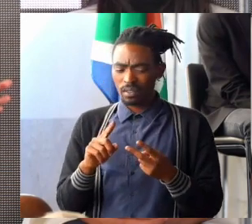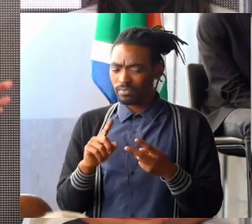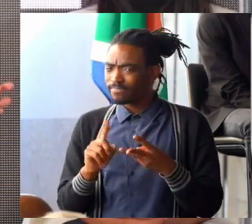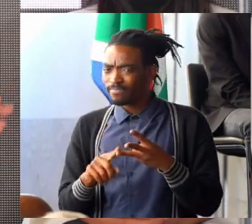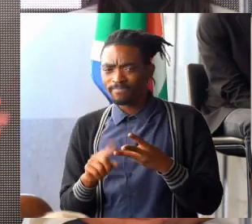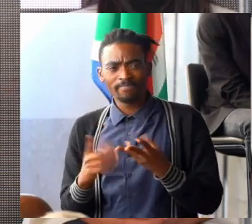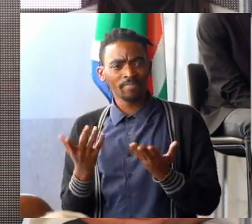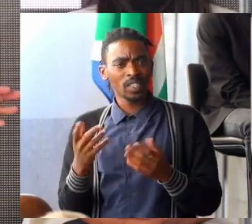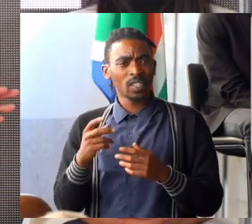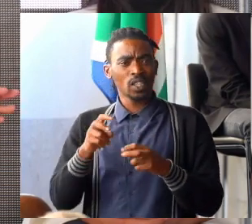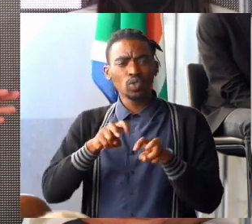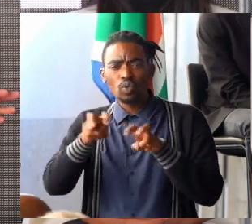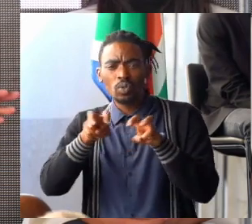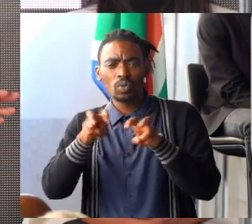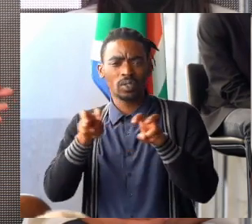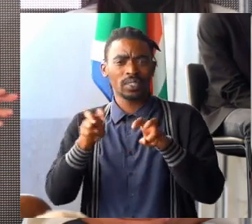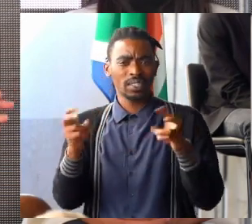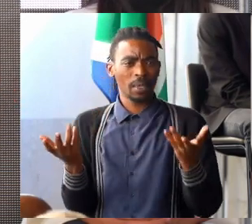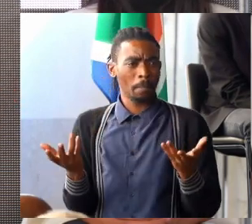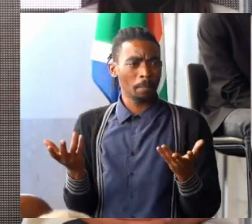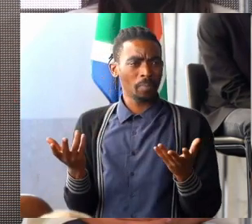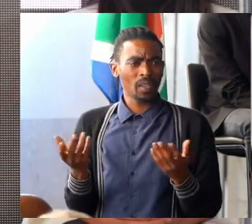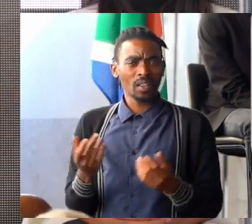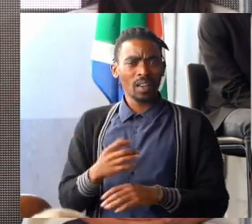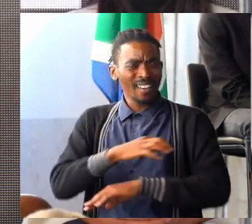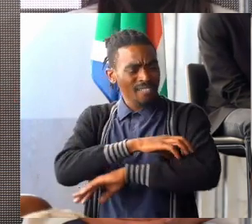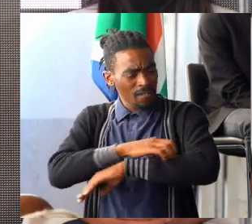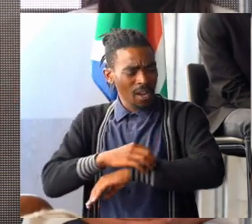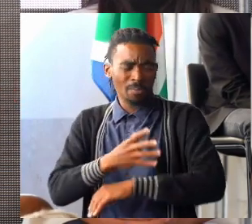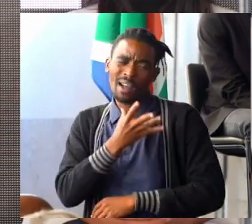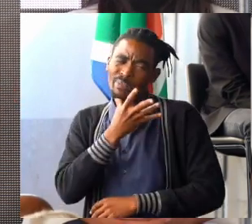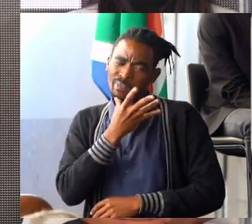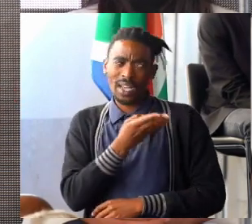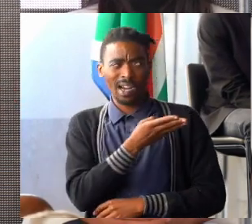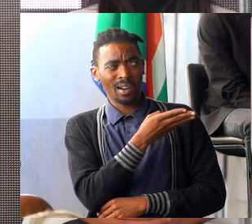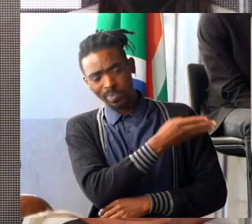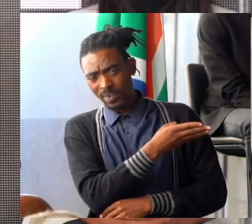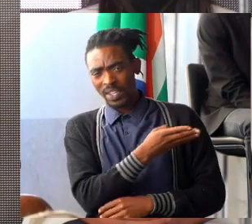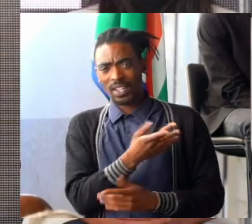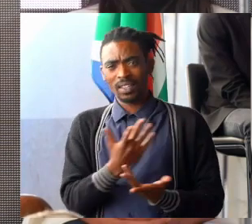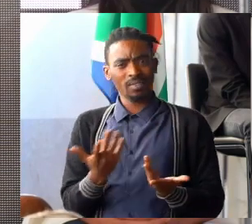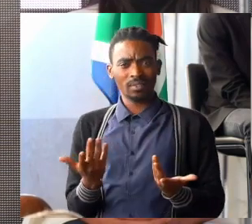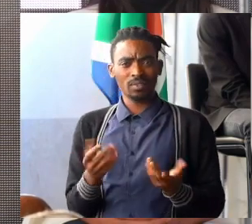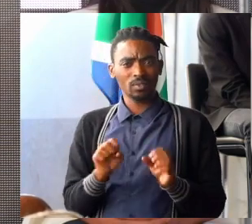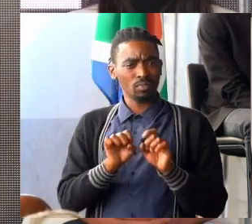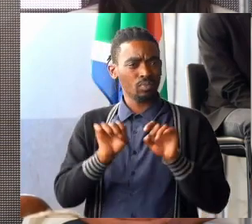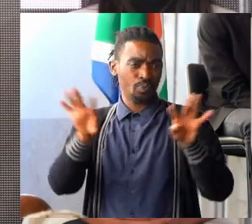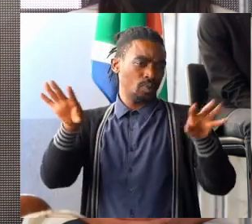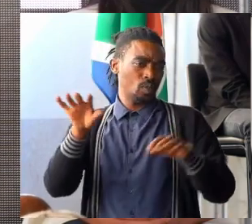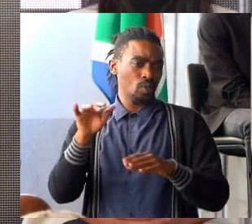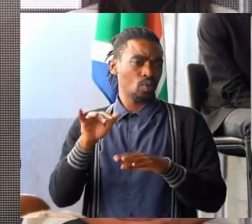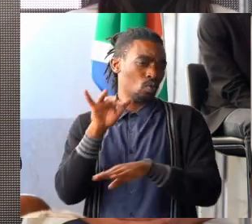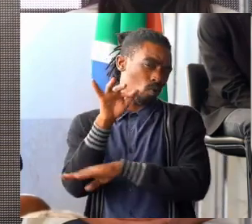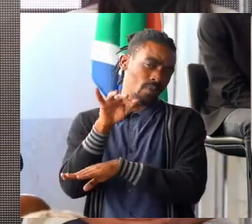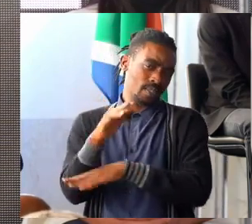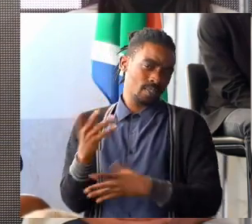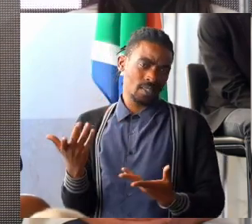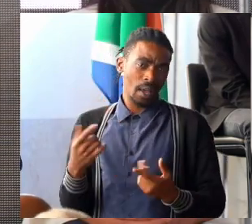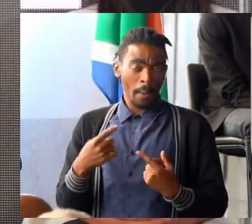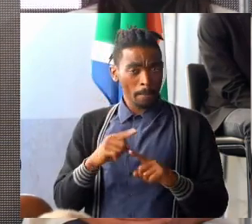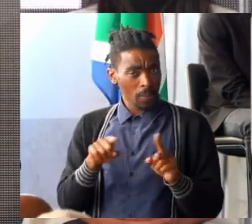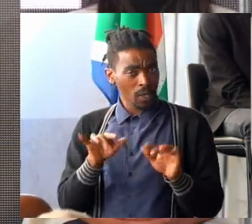assets, and we've got arable land for producing enough food for every South African and exporting it to the world. But we continue to have people who live in